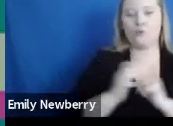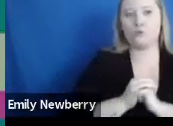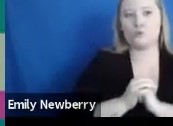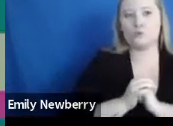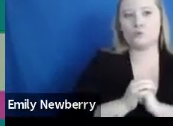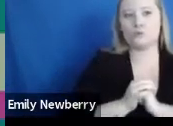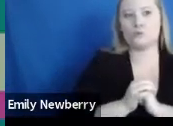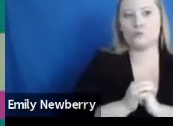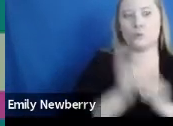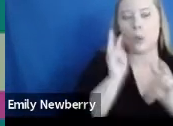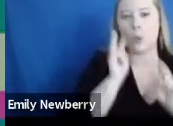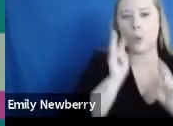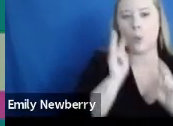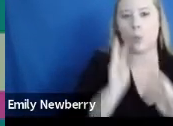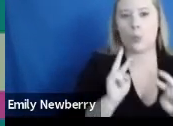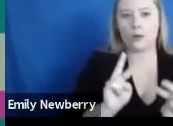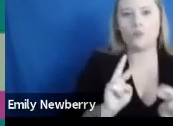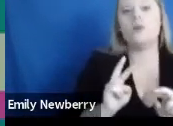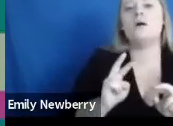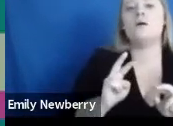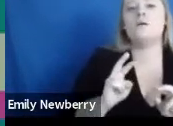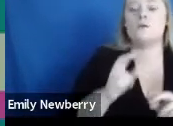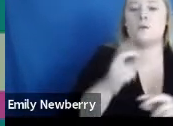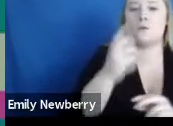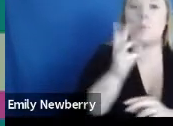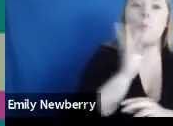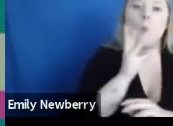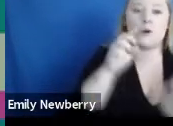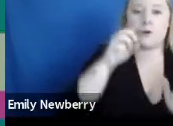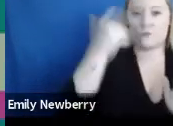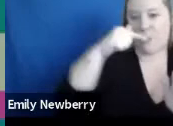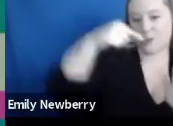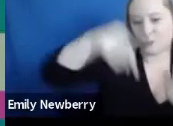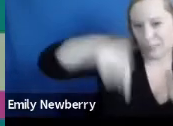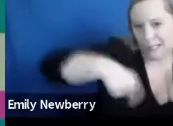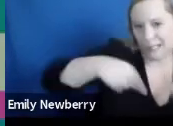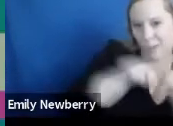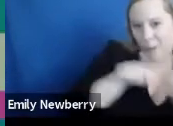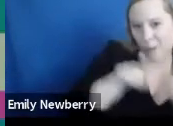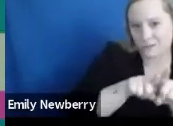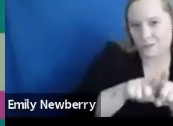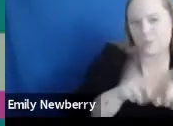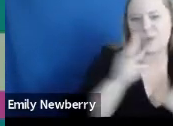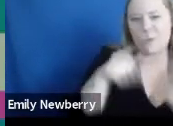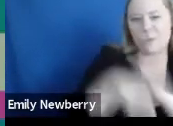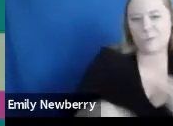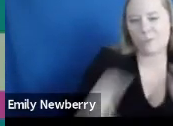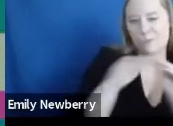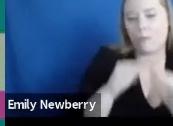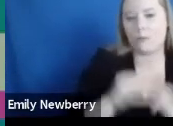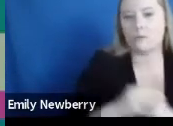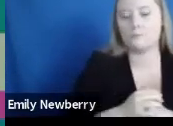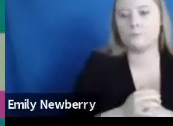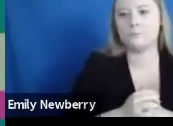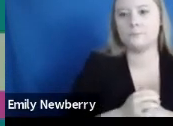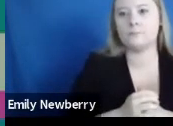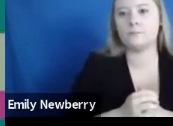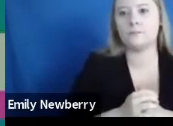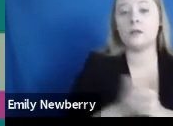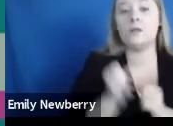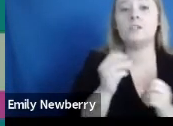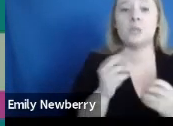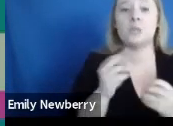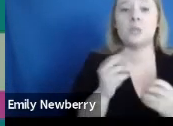look at water for fracking in the area also. So, and again, we'll talk a little bit more about that. So some stats and